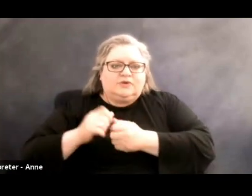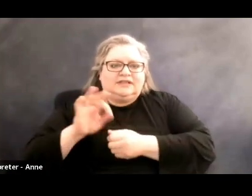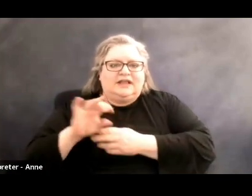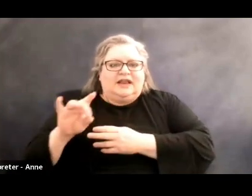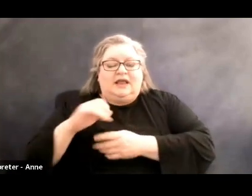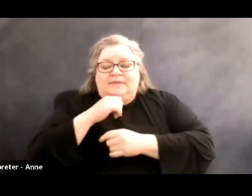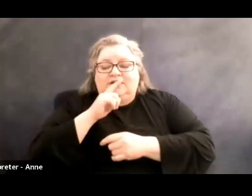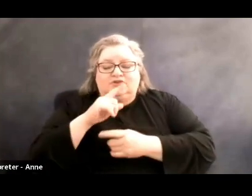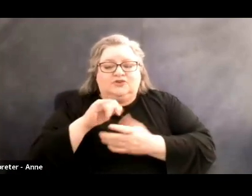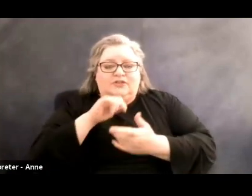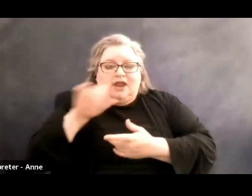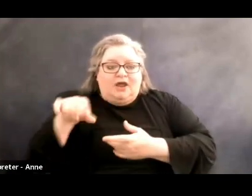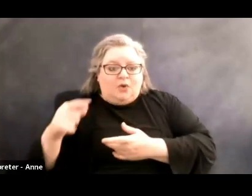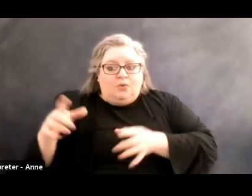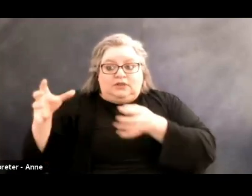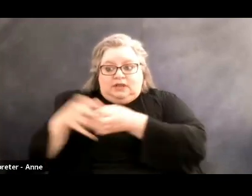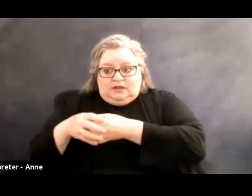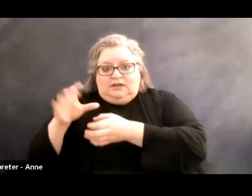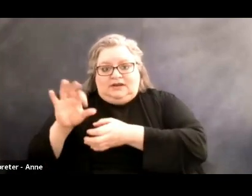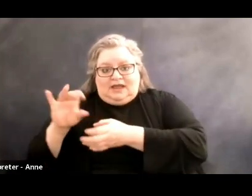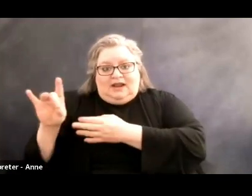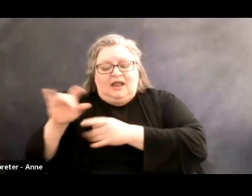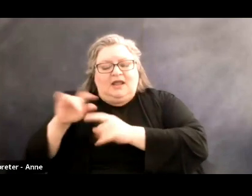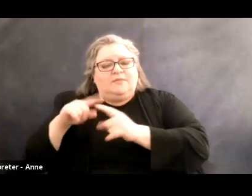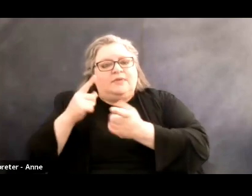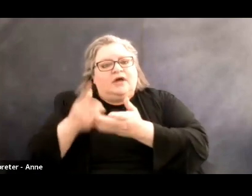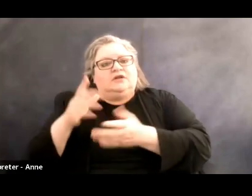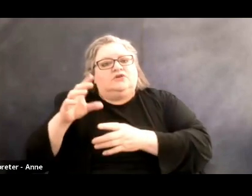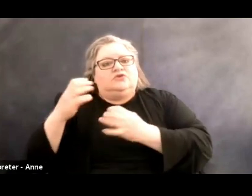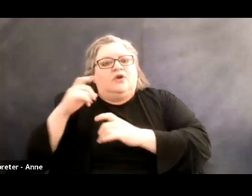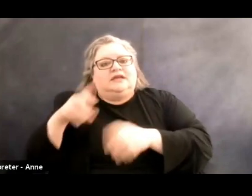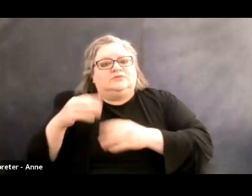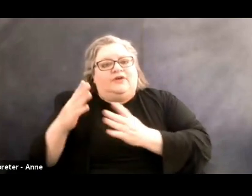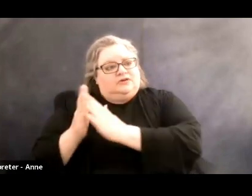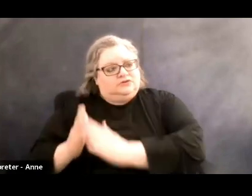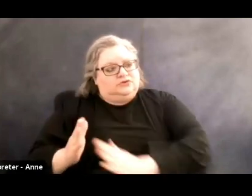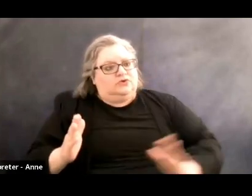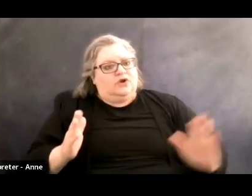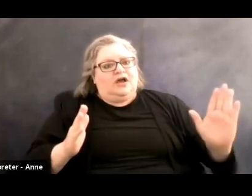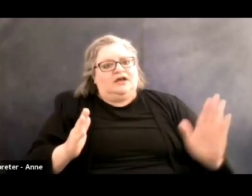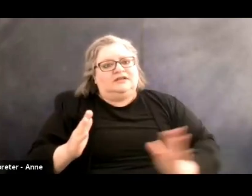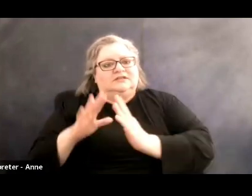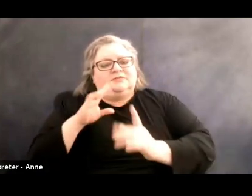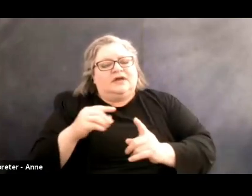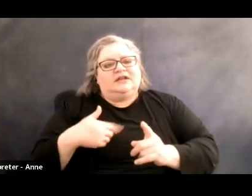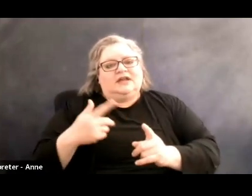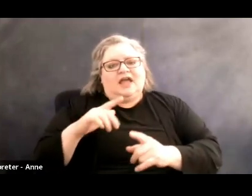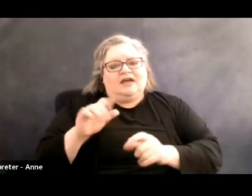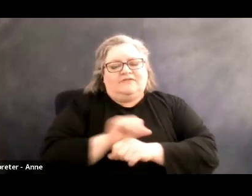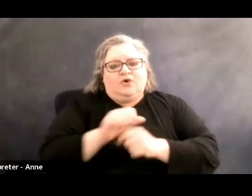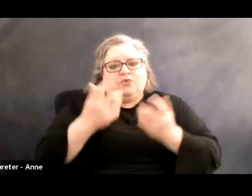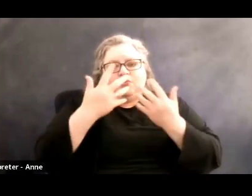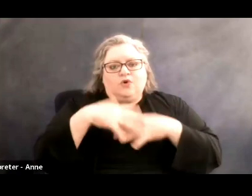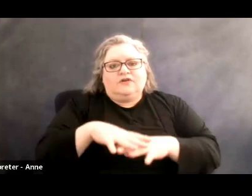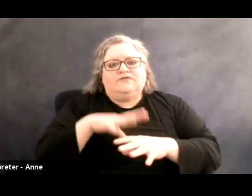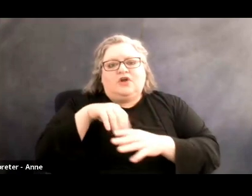just 988, but crisis providers across the spectrum really have practices in place and a workflow in place, and where there's